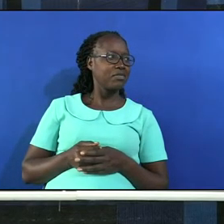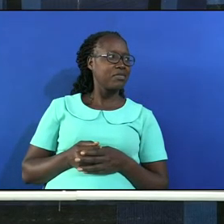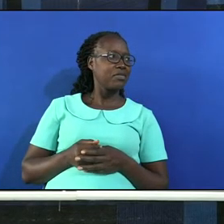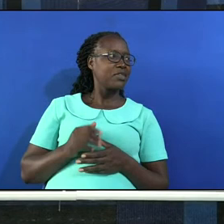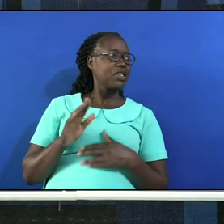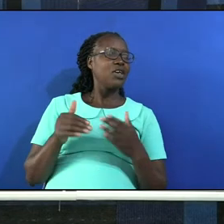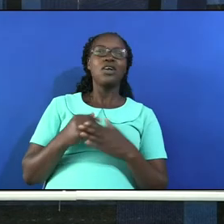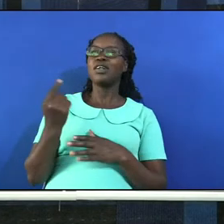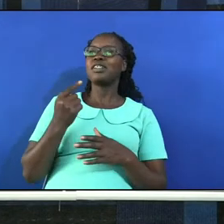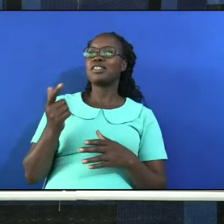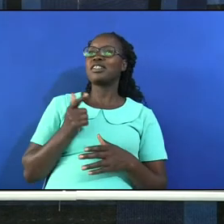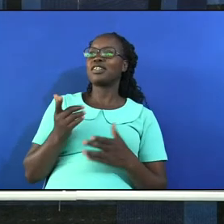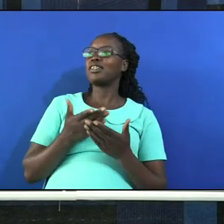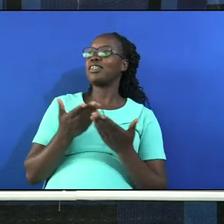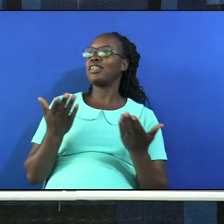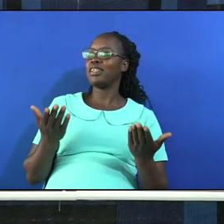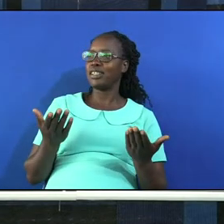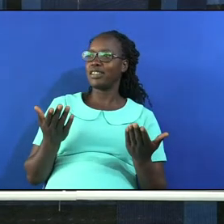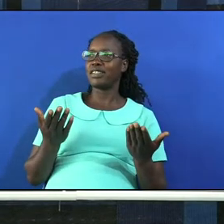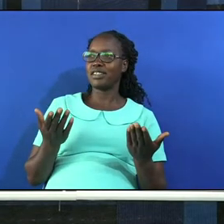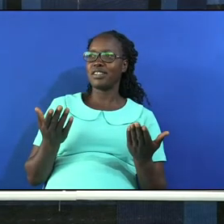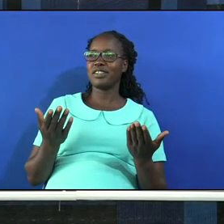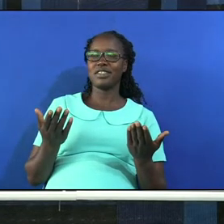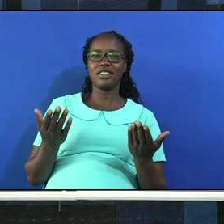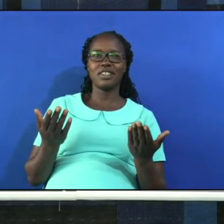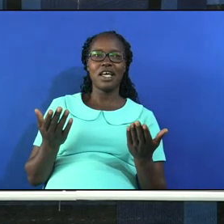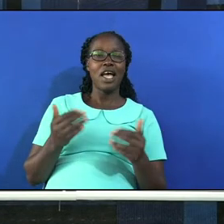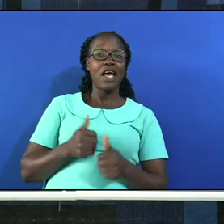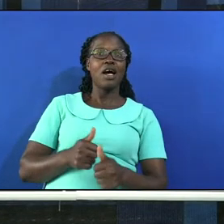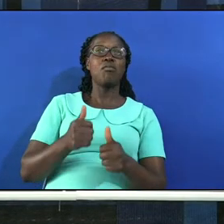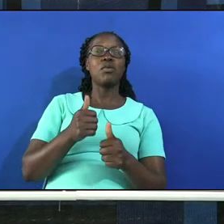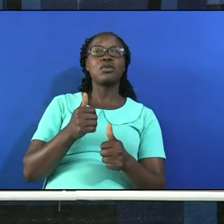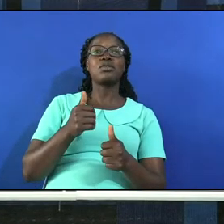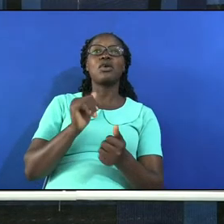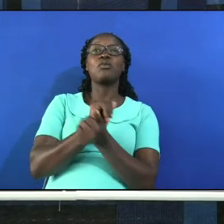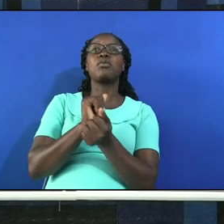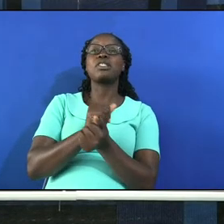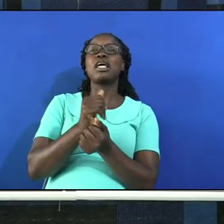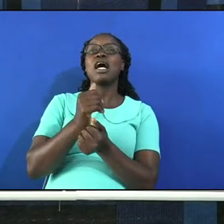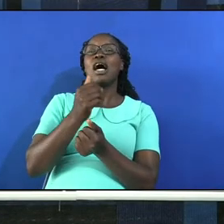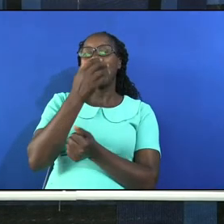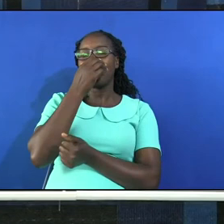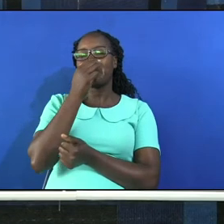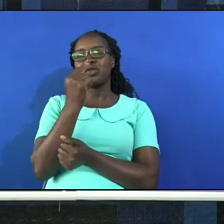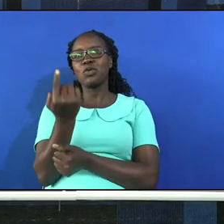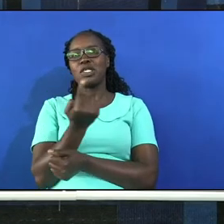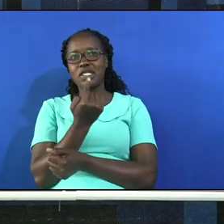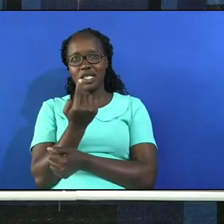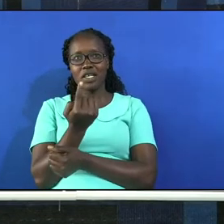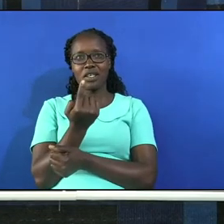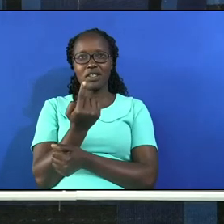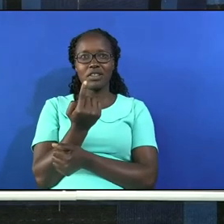All the single ladies, are you here? Yeah, Apostle Paul says, I wish you were single.